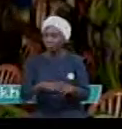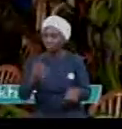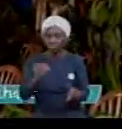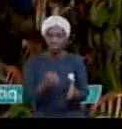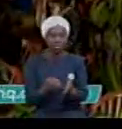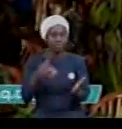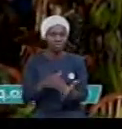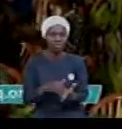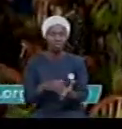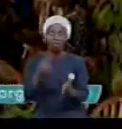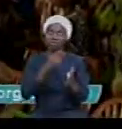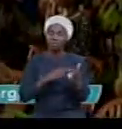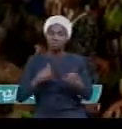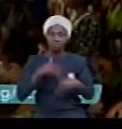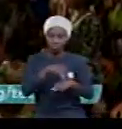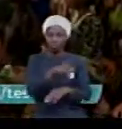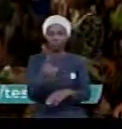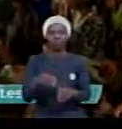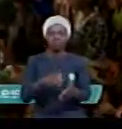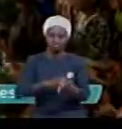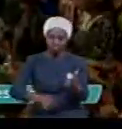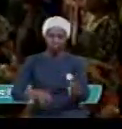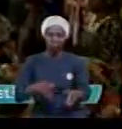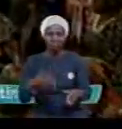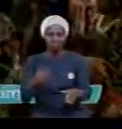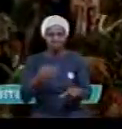Put them off and walk.